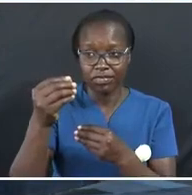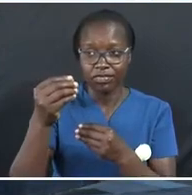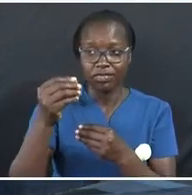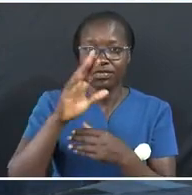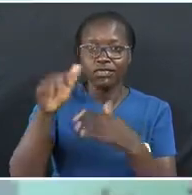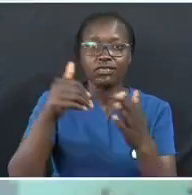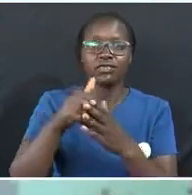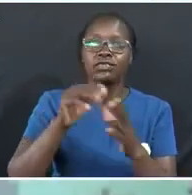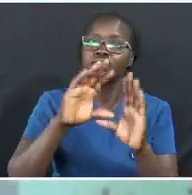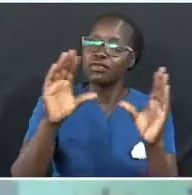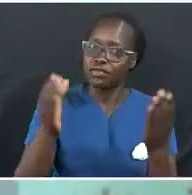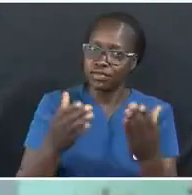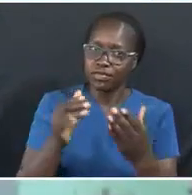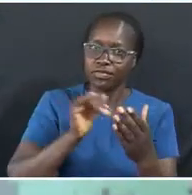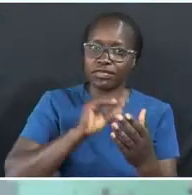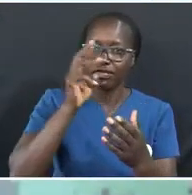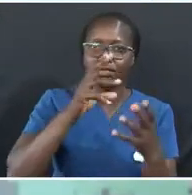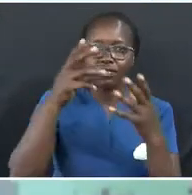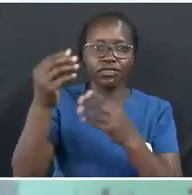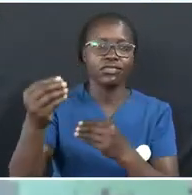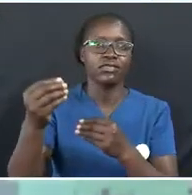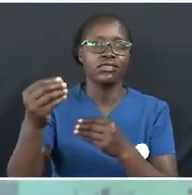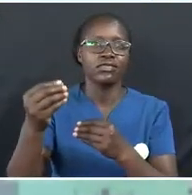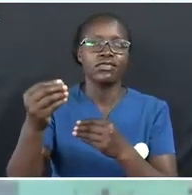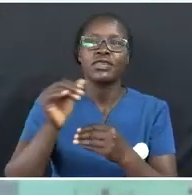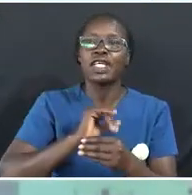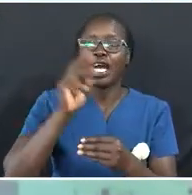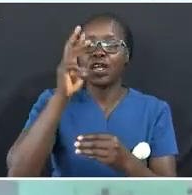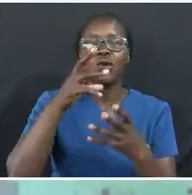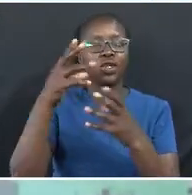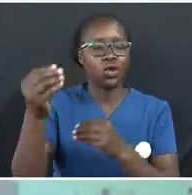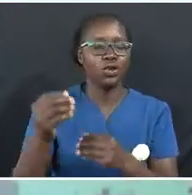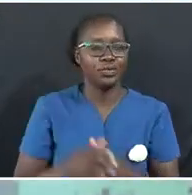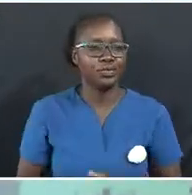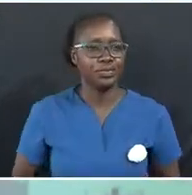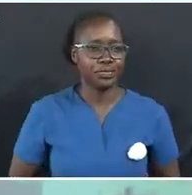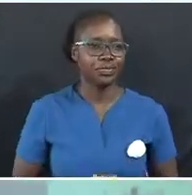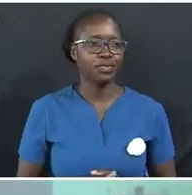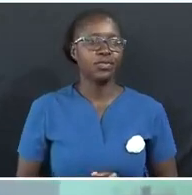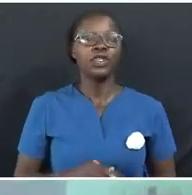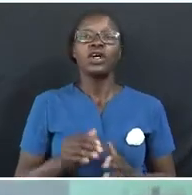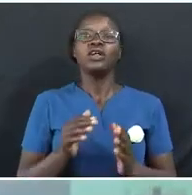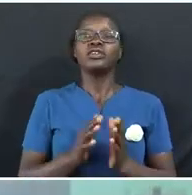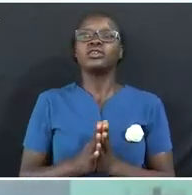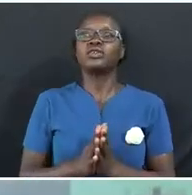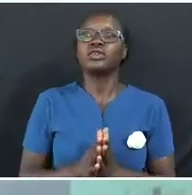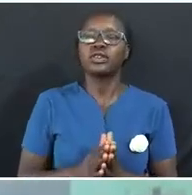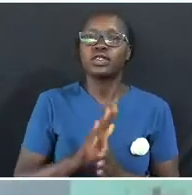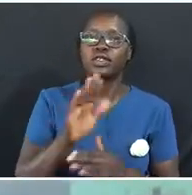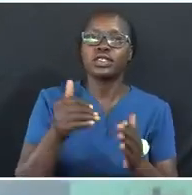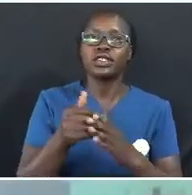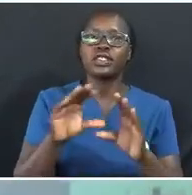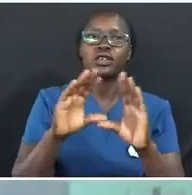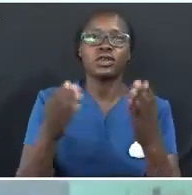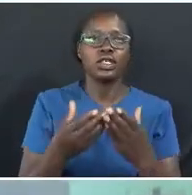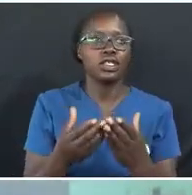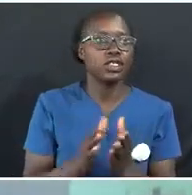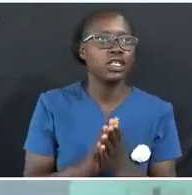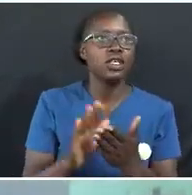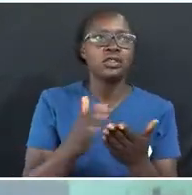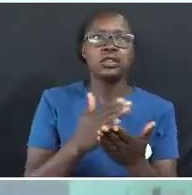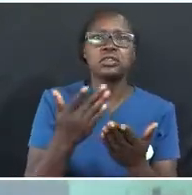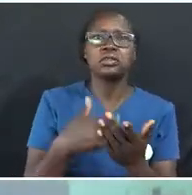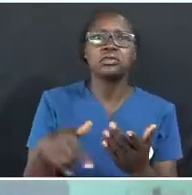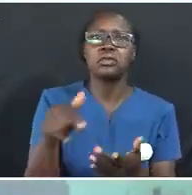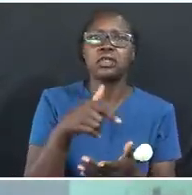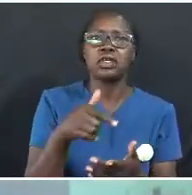the world, I will go. Reach the world, I will go. We shall still be singing that one